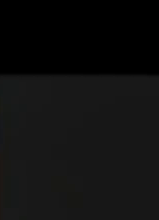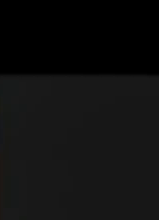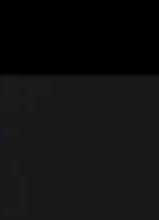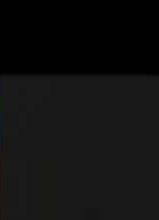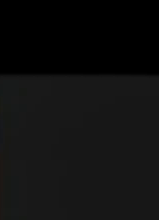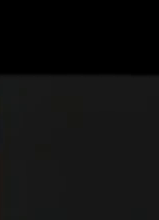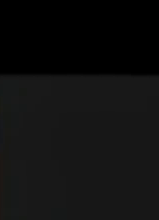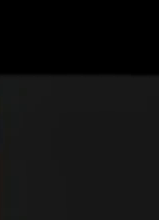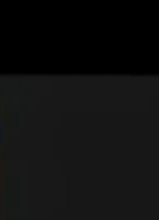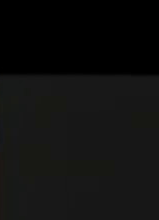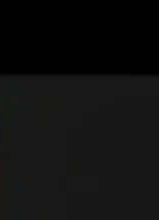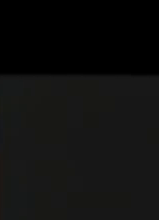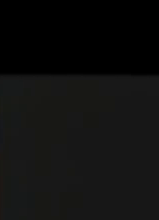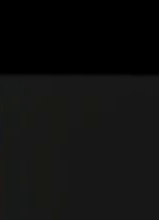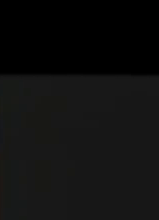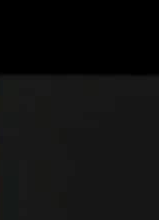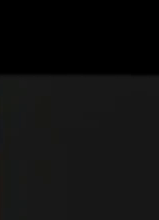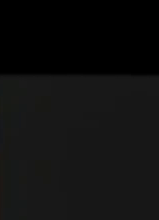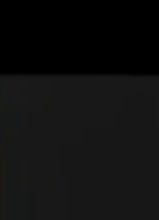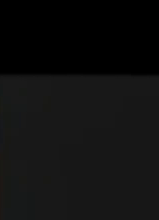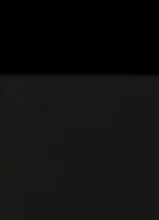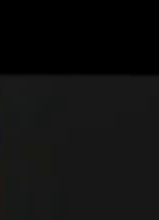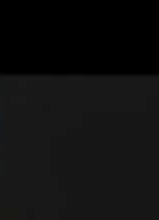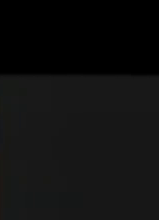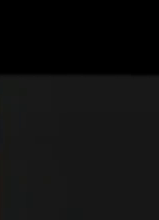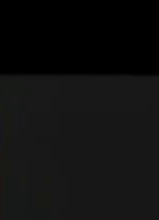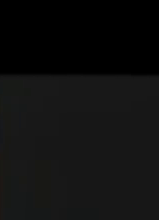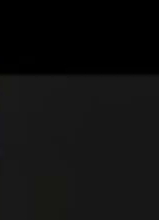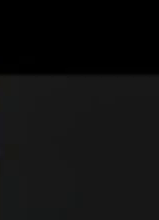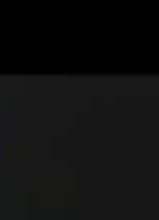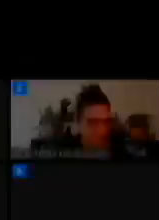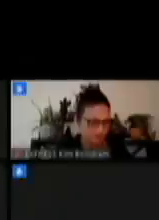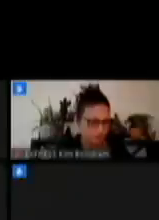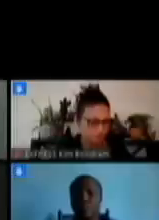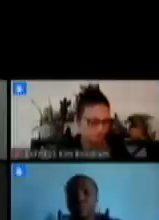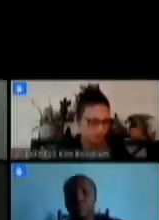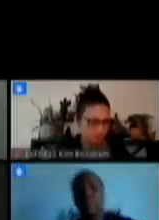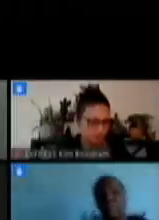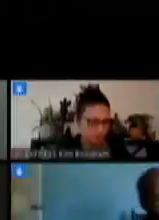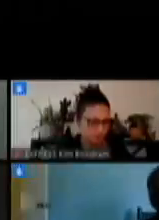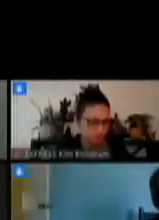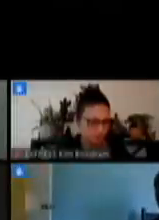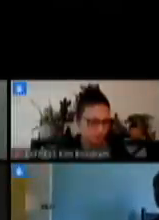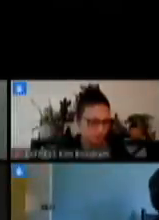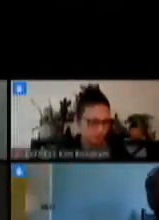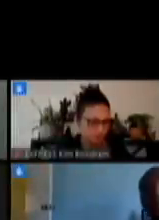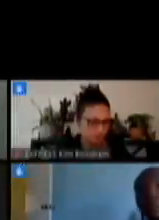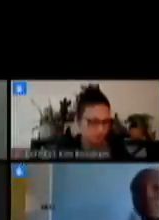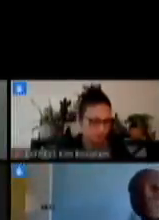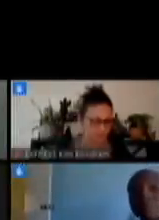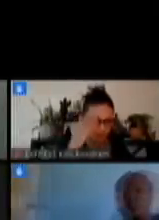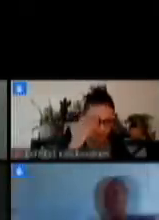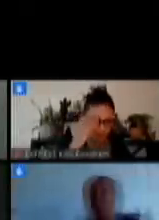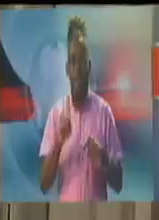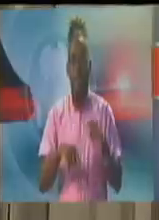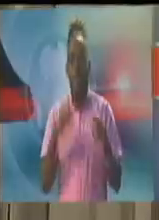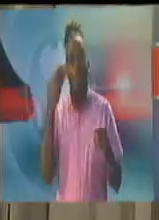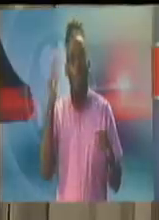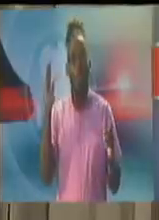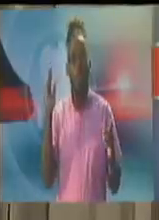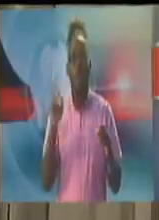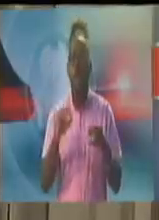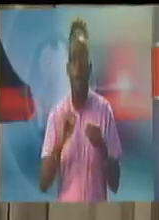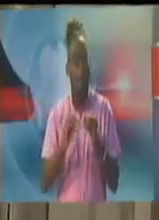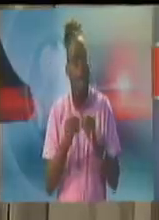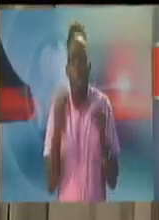Okay, thank you very much. With respect to the first question, how many requests for exemptions? I can't provide the exact number, but there's been